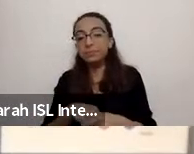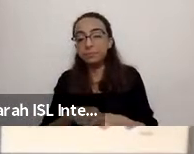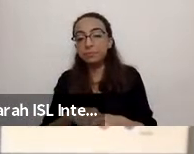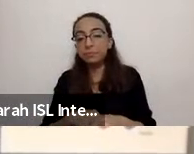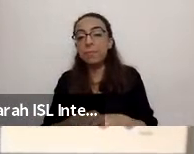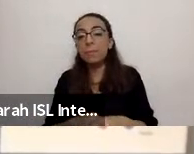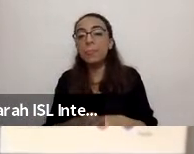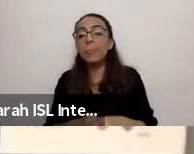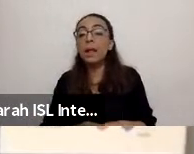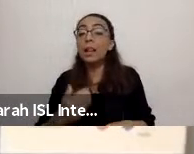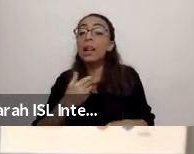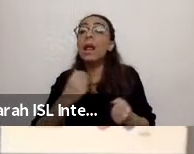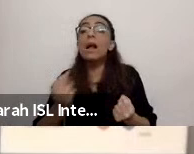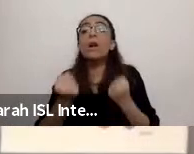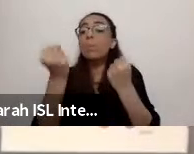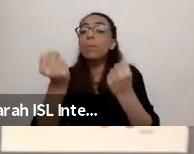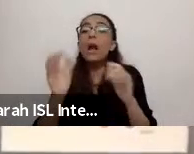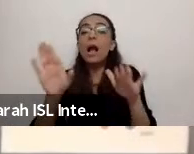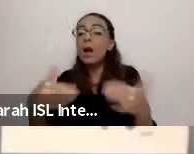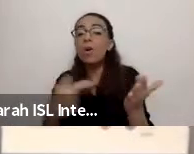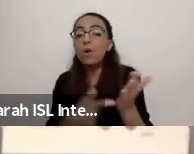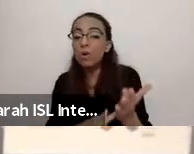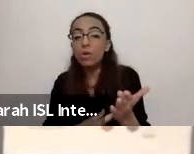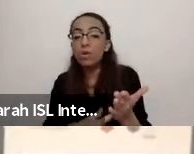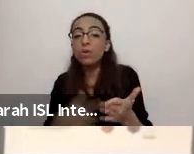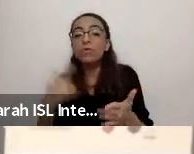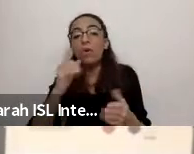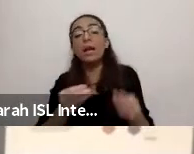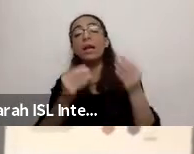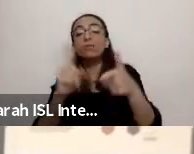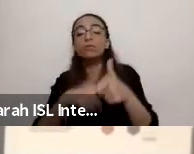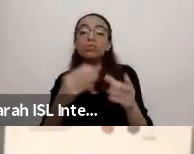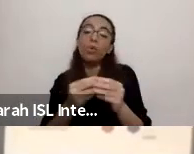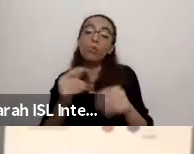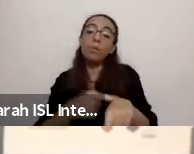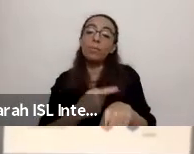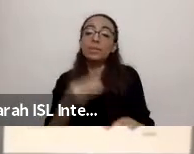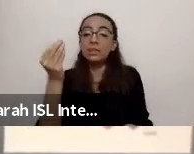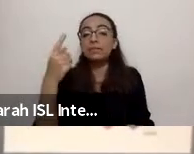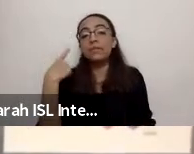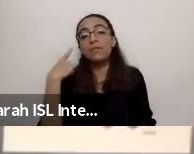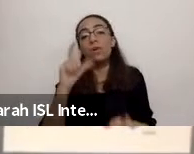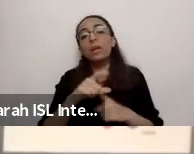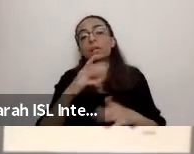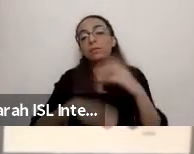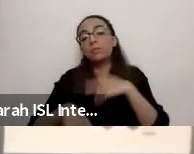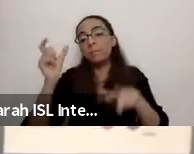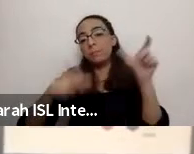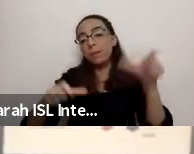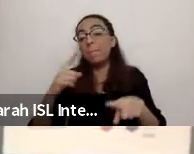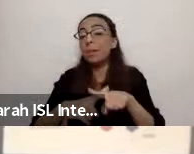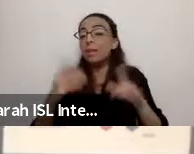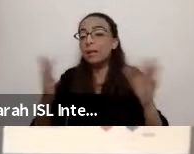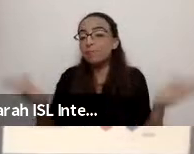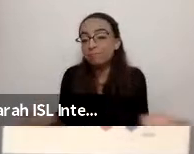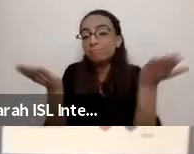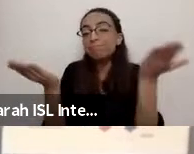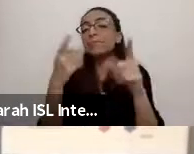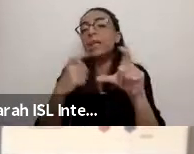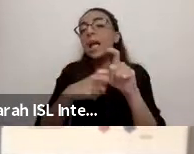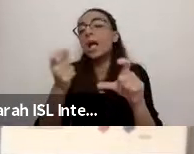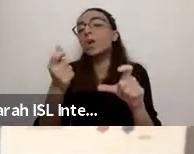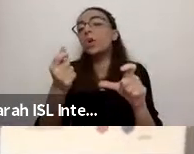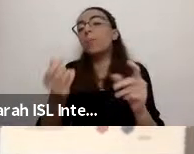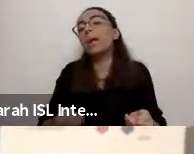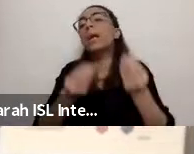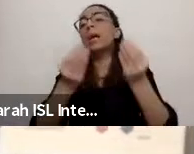the best ways to contribute in this movement is to provide gainful employment opportunities to persons with disabilities and uplift them economically, which